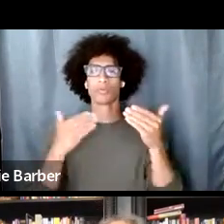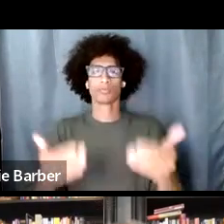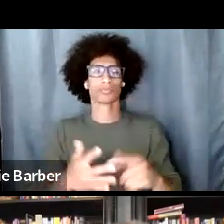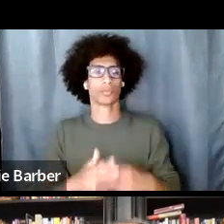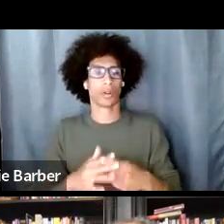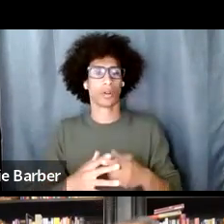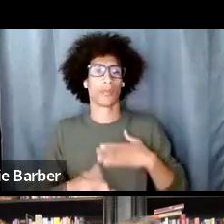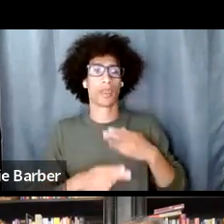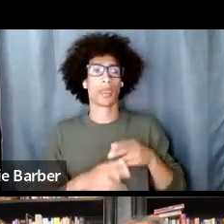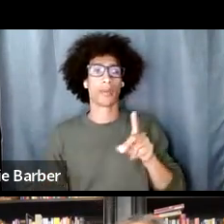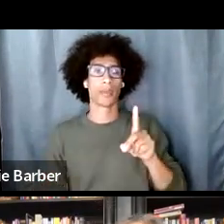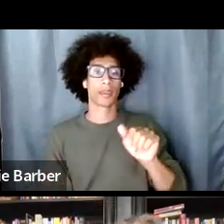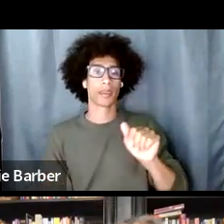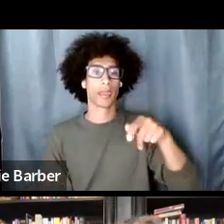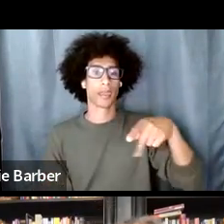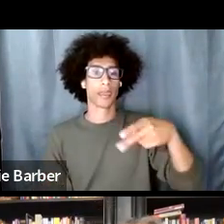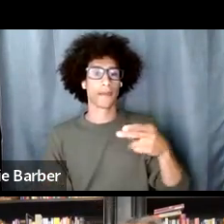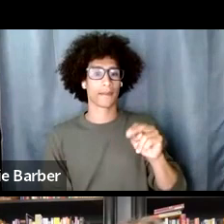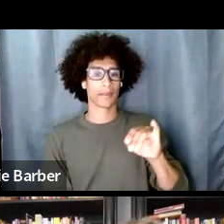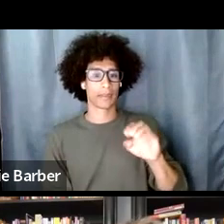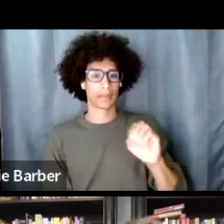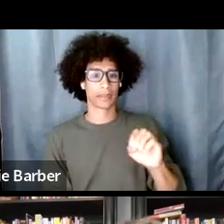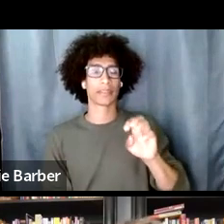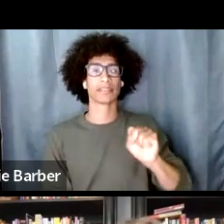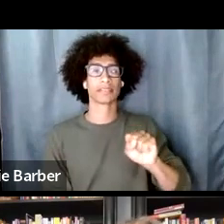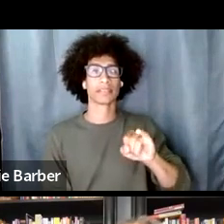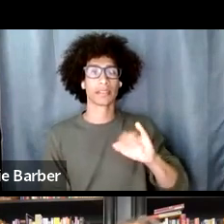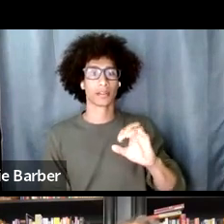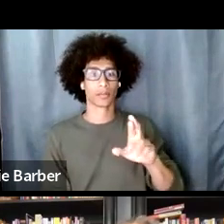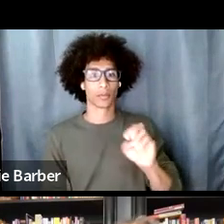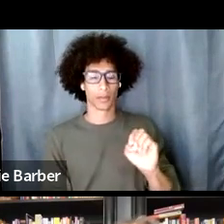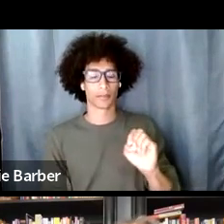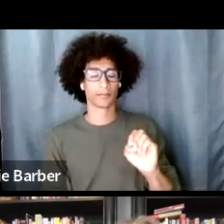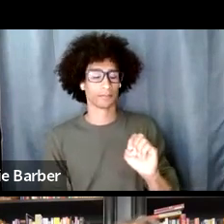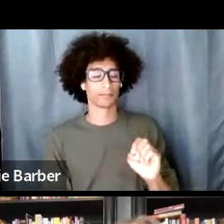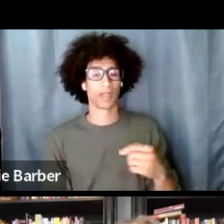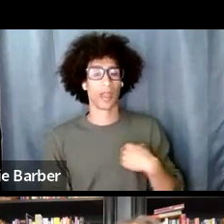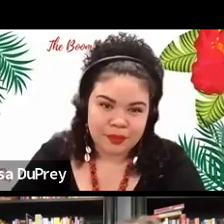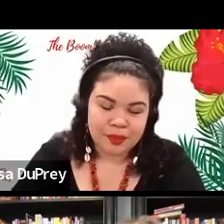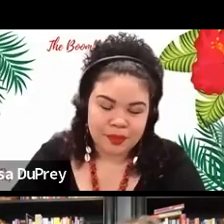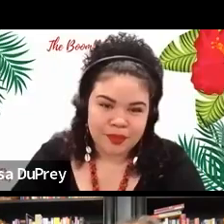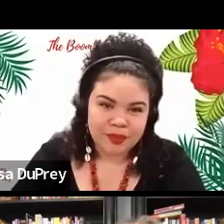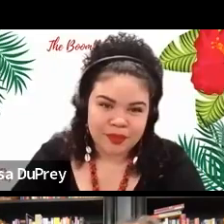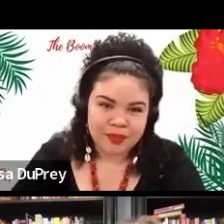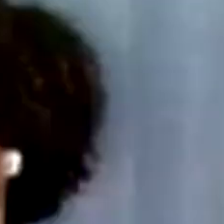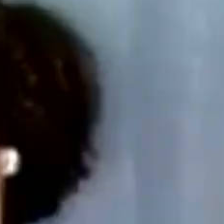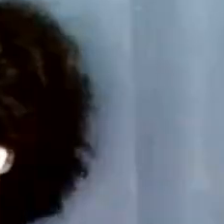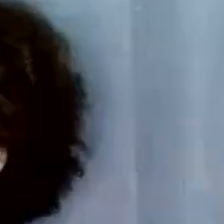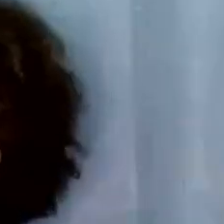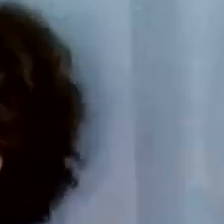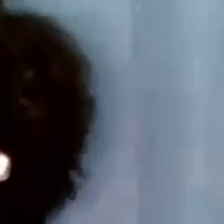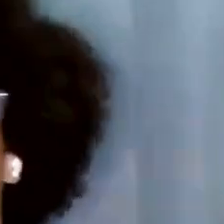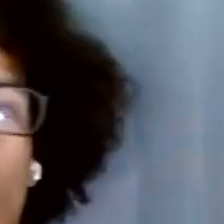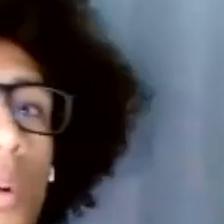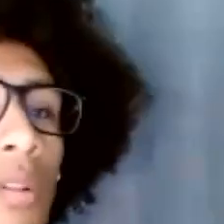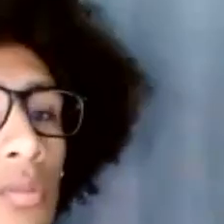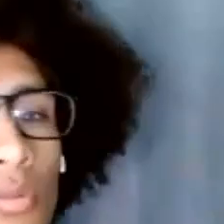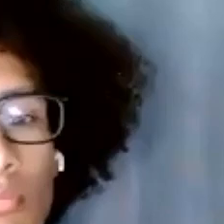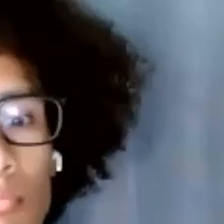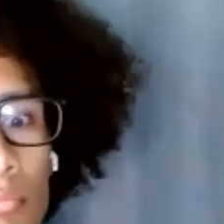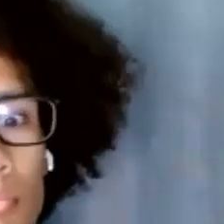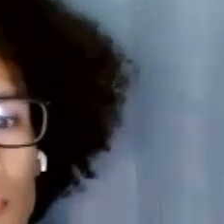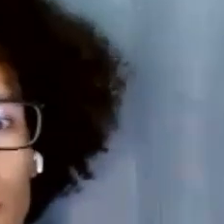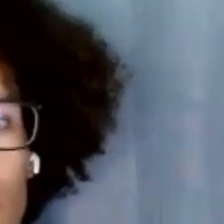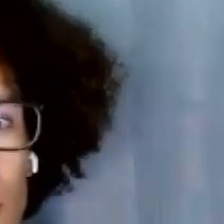and it has been i've wanted to run this series for oh my god um almost two years now so i'm